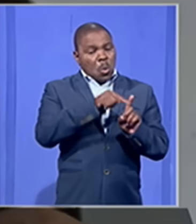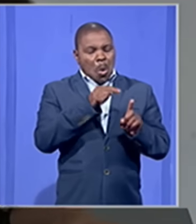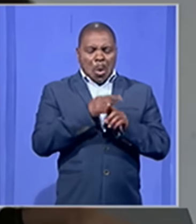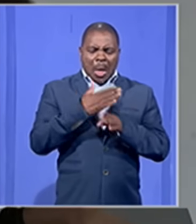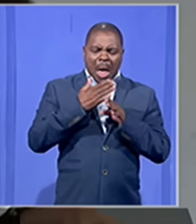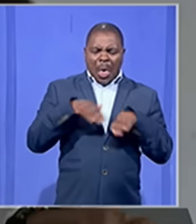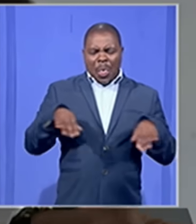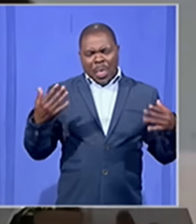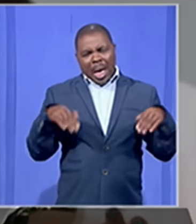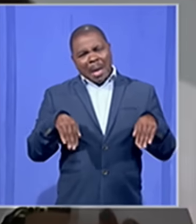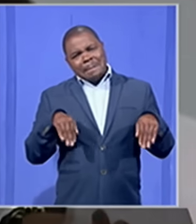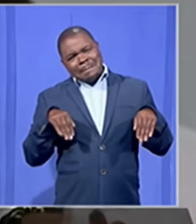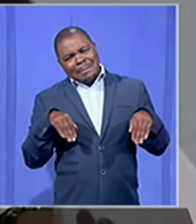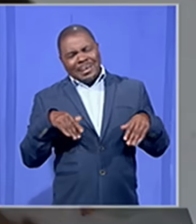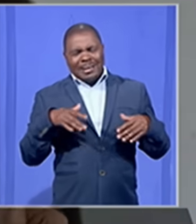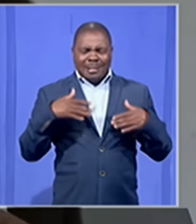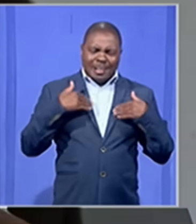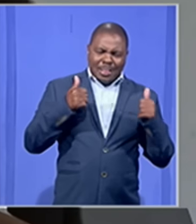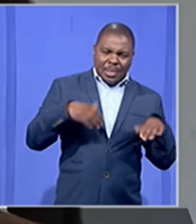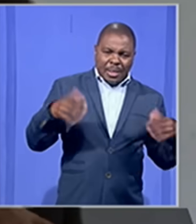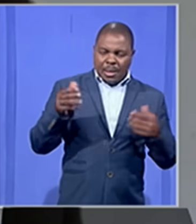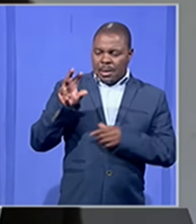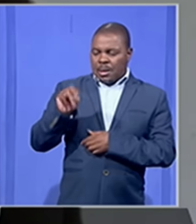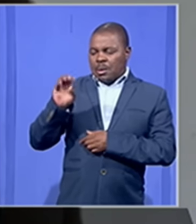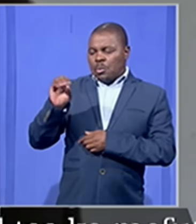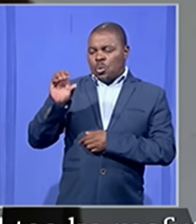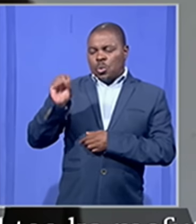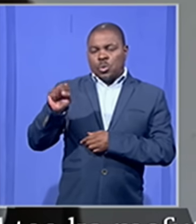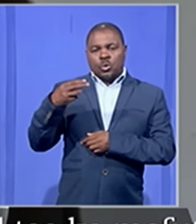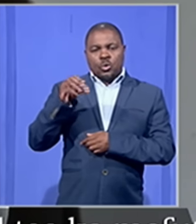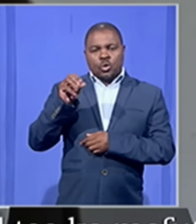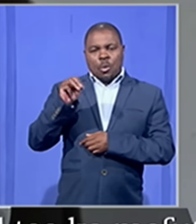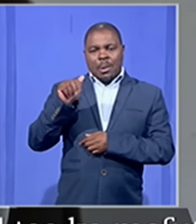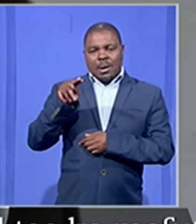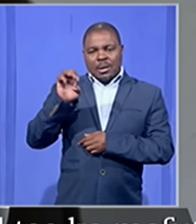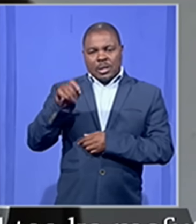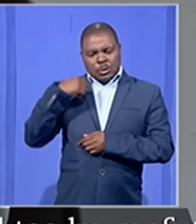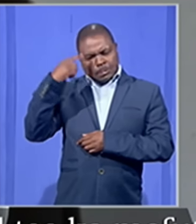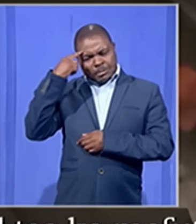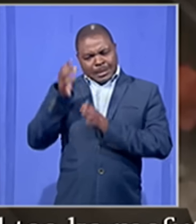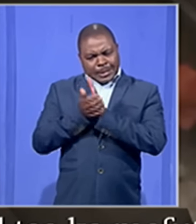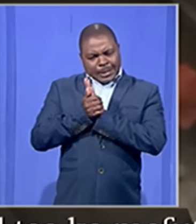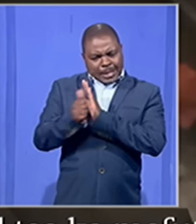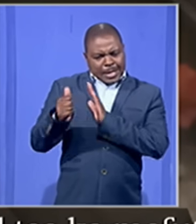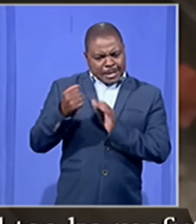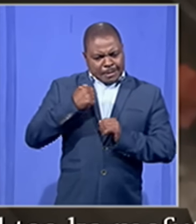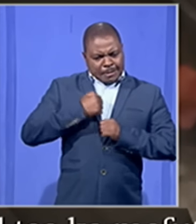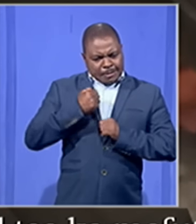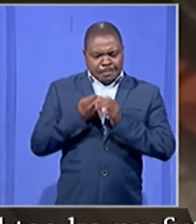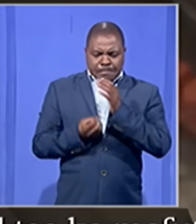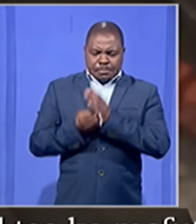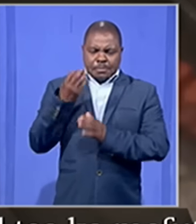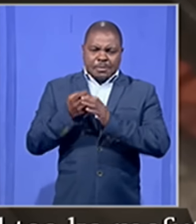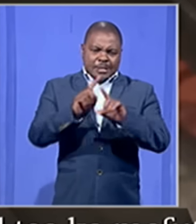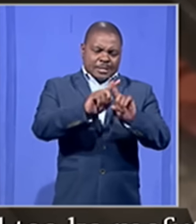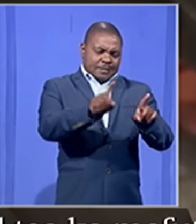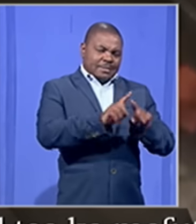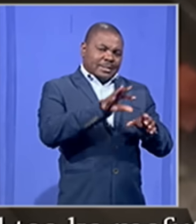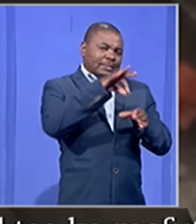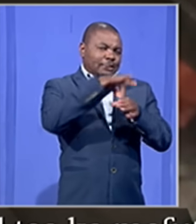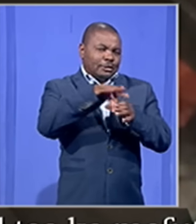le lephelo la go fokola, Moshomane o ile a tšea sephetho sa go šomiša mabokgoni a gagwe go tšweletšo ya mehutahuta ya